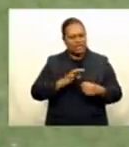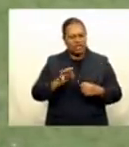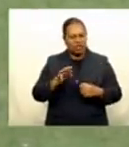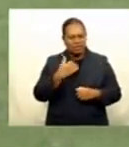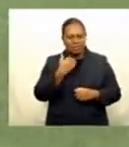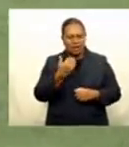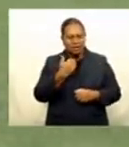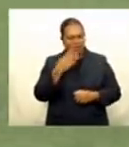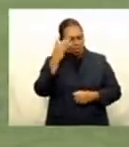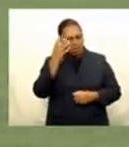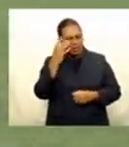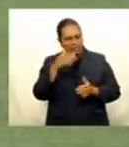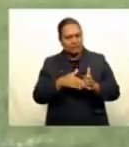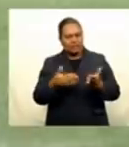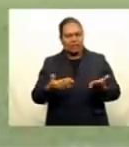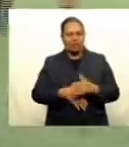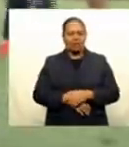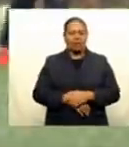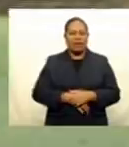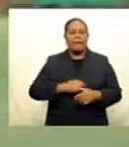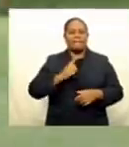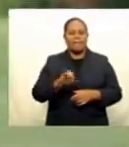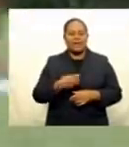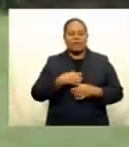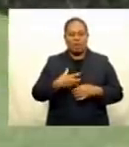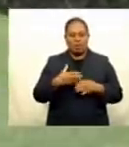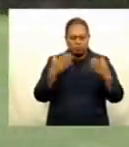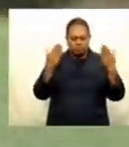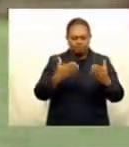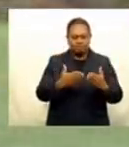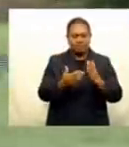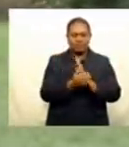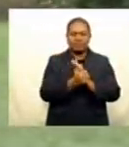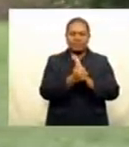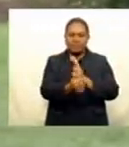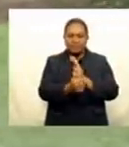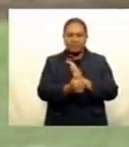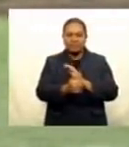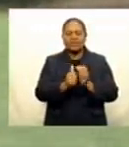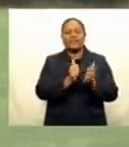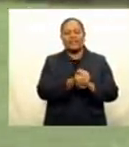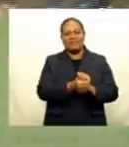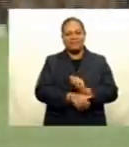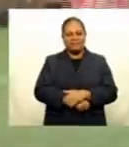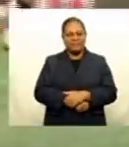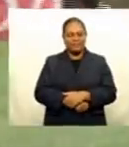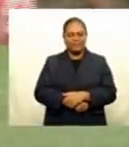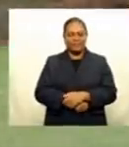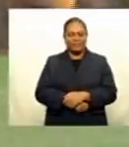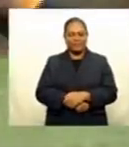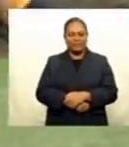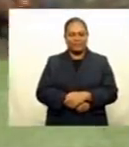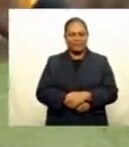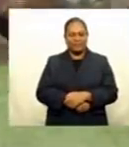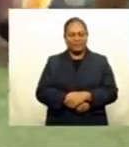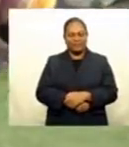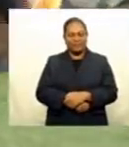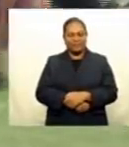a concern for the federation, but they are more focused on the technical aspects of the game. Not